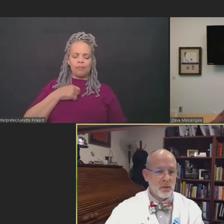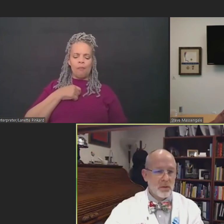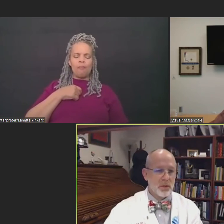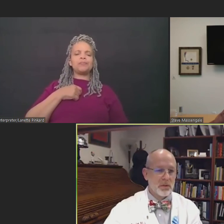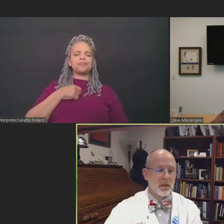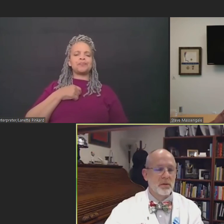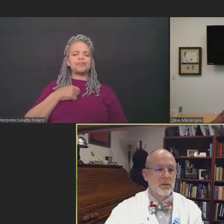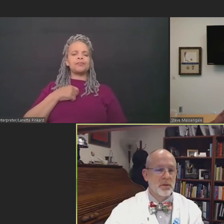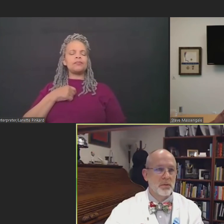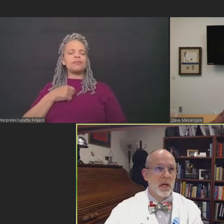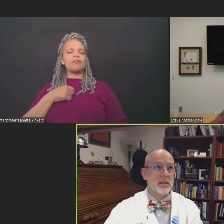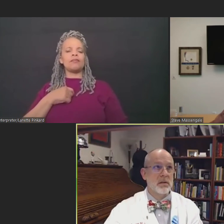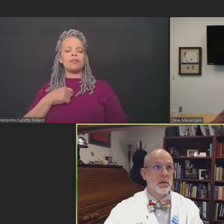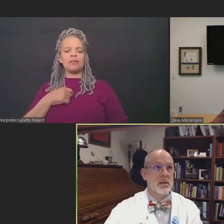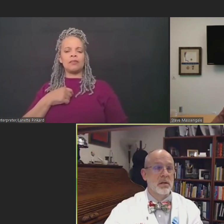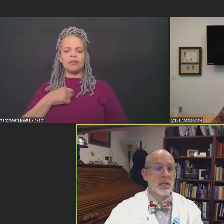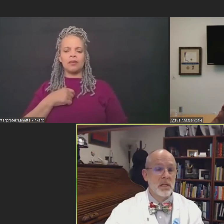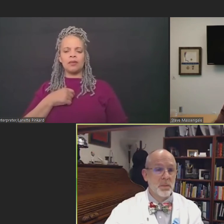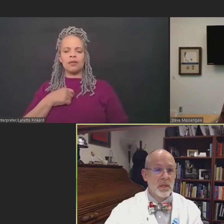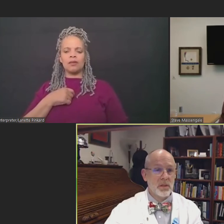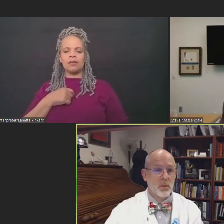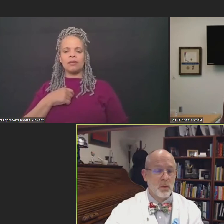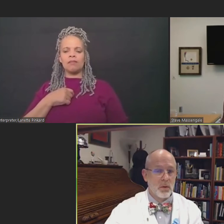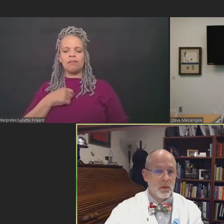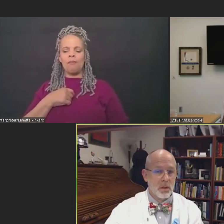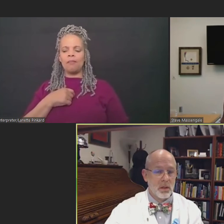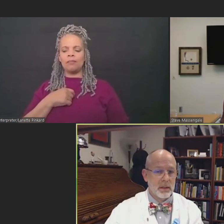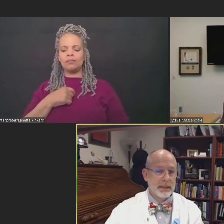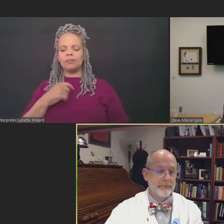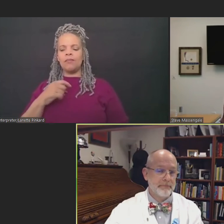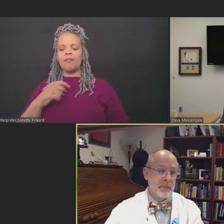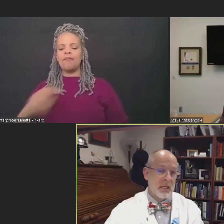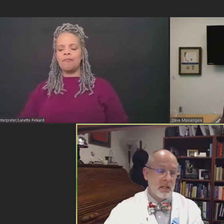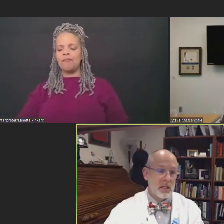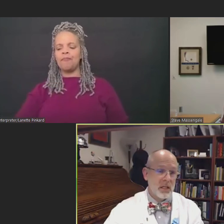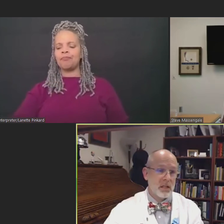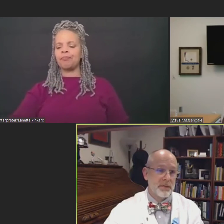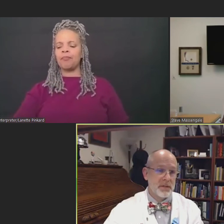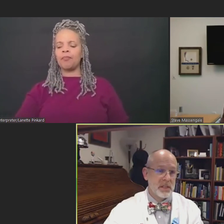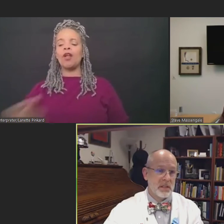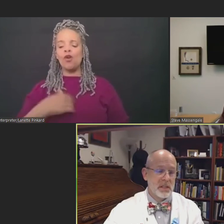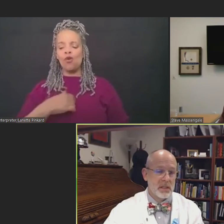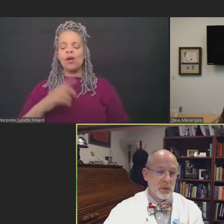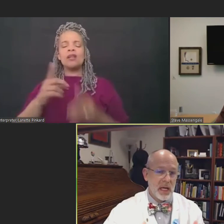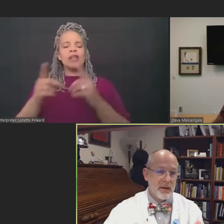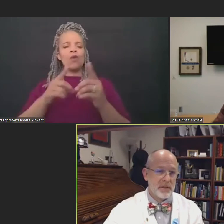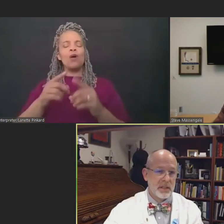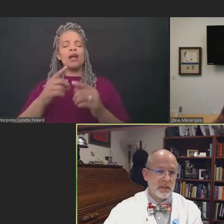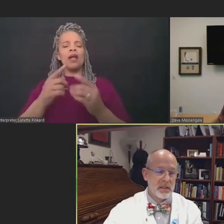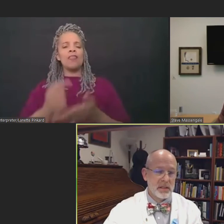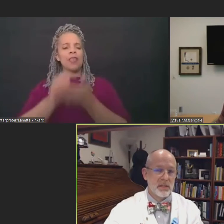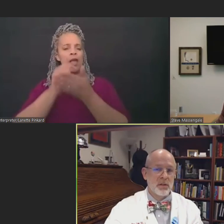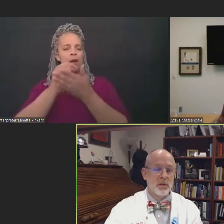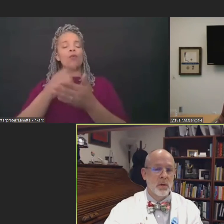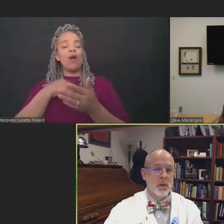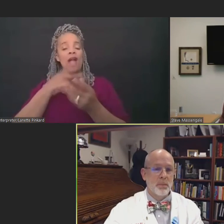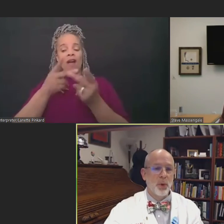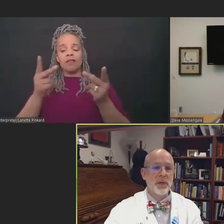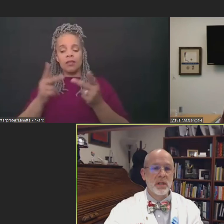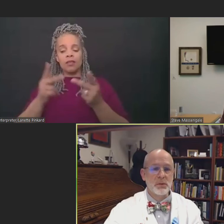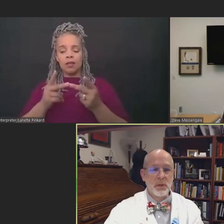Christy, we would direct the therapy toward, there are facilities, we have facilities that